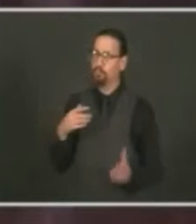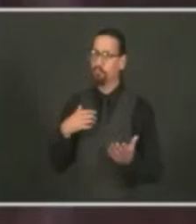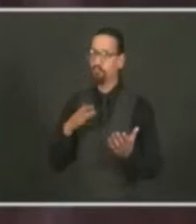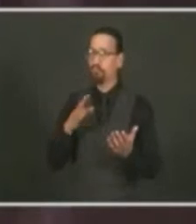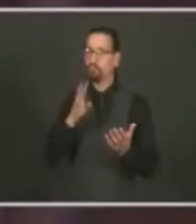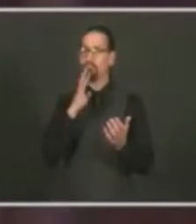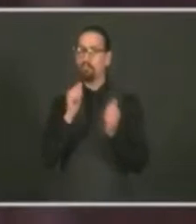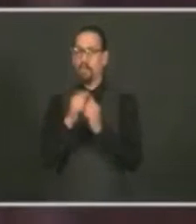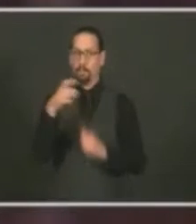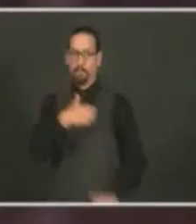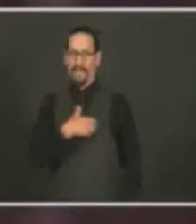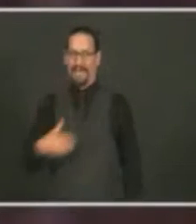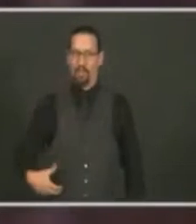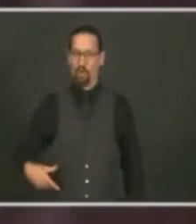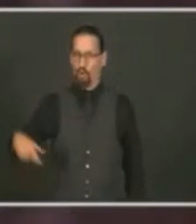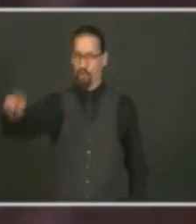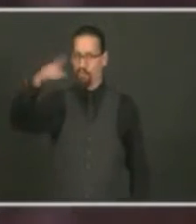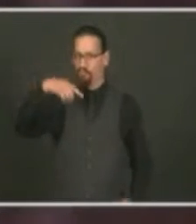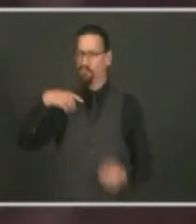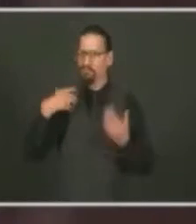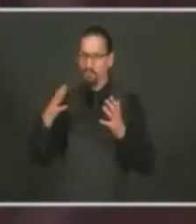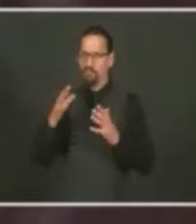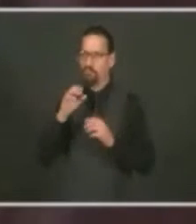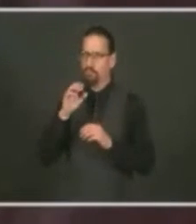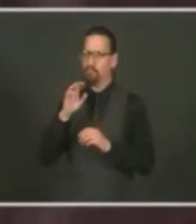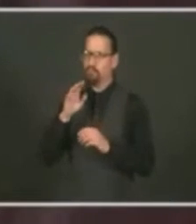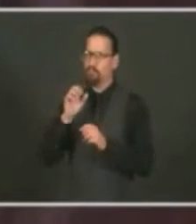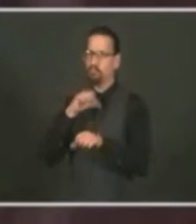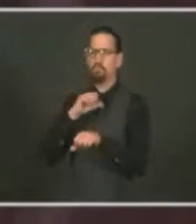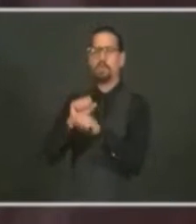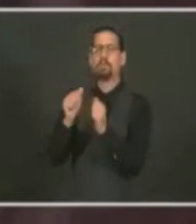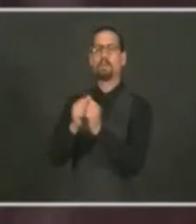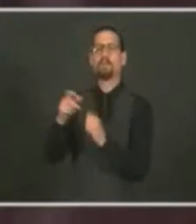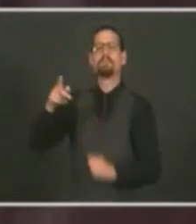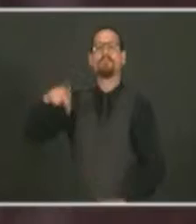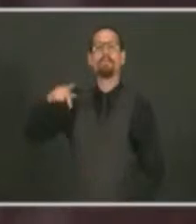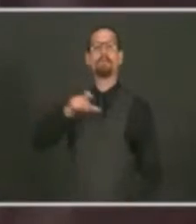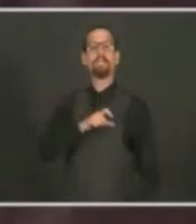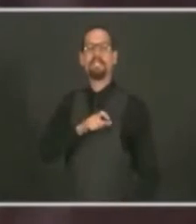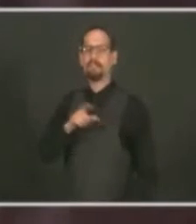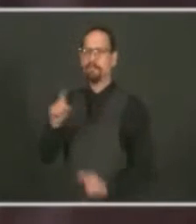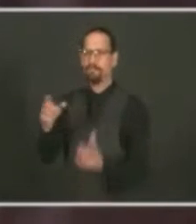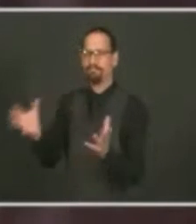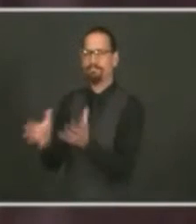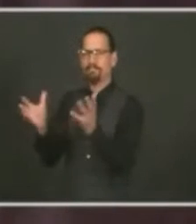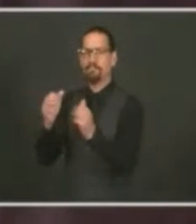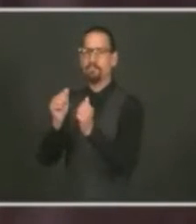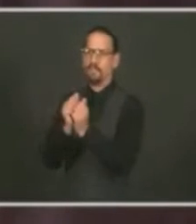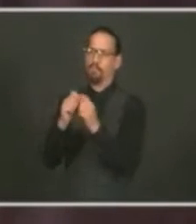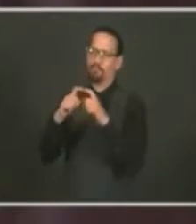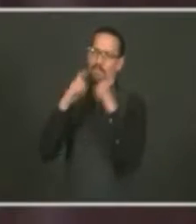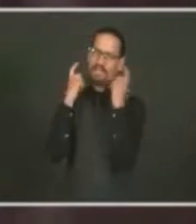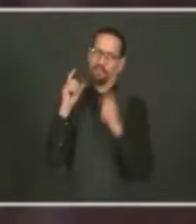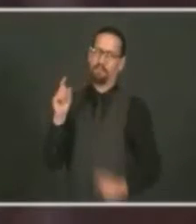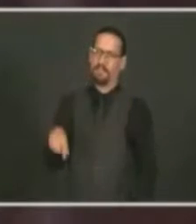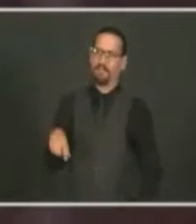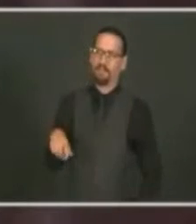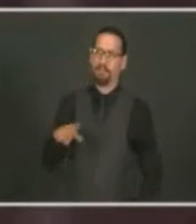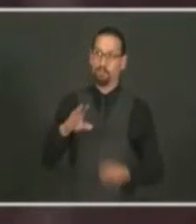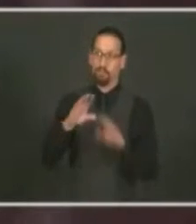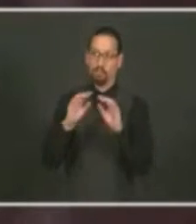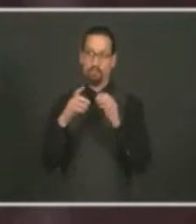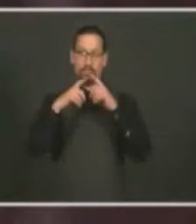could work with the folks in the Providence Police to increase their compliance with mask wearing. There's no excuse for anybody not to wear a